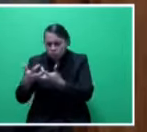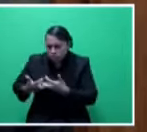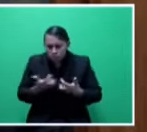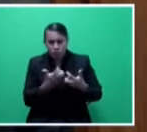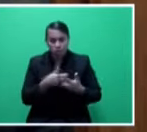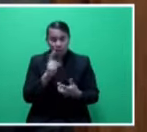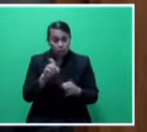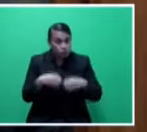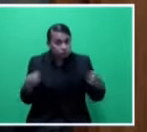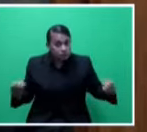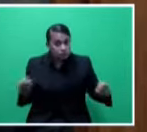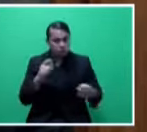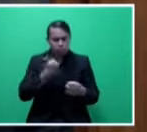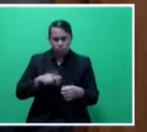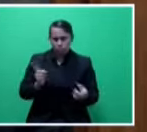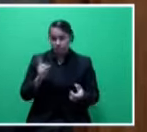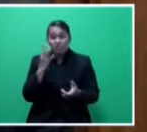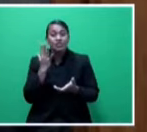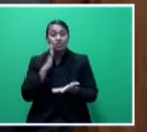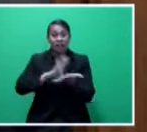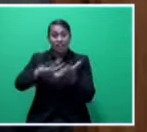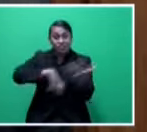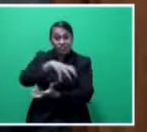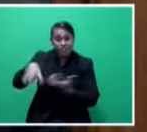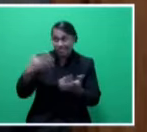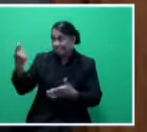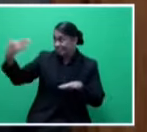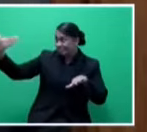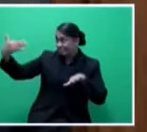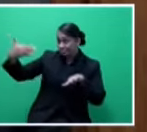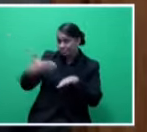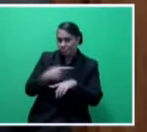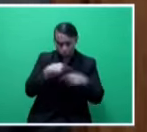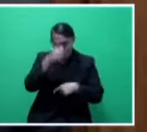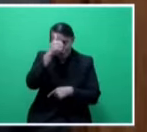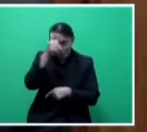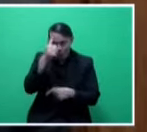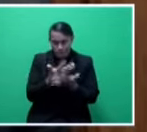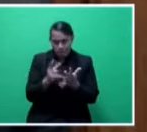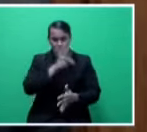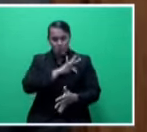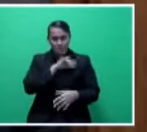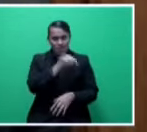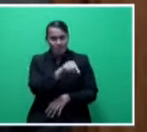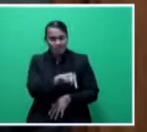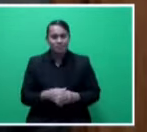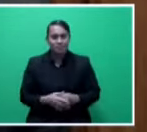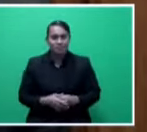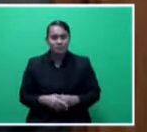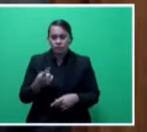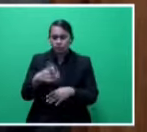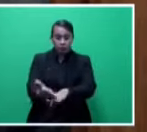the passage of severe tropical cyclone Harold, and we are seeing the benefits of such tools. Coastal inundations are an